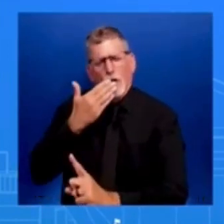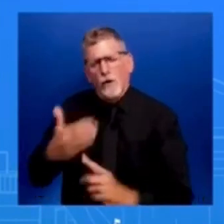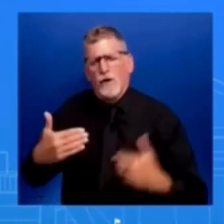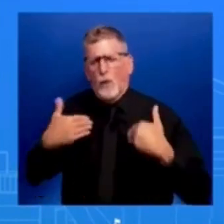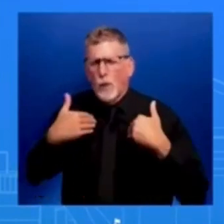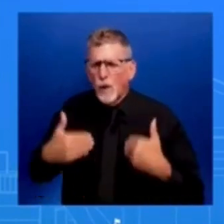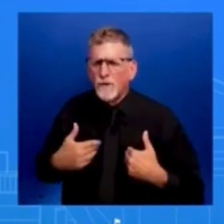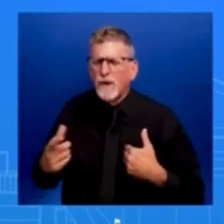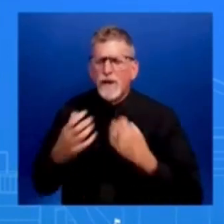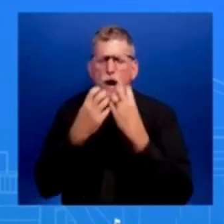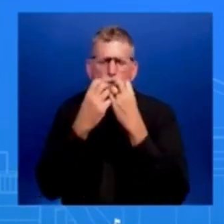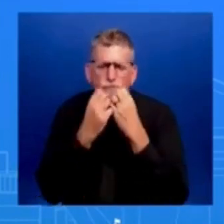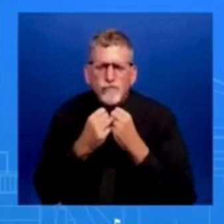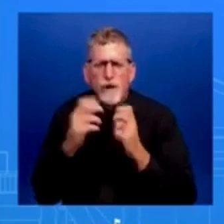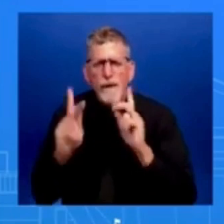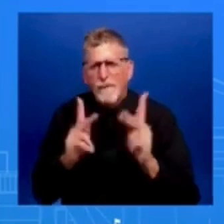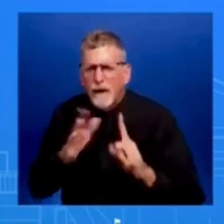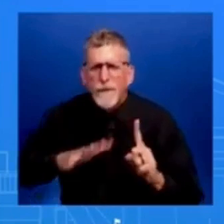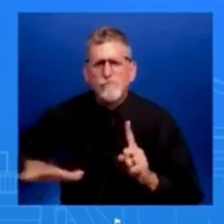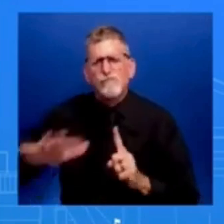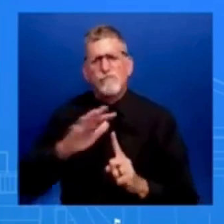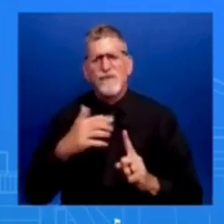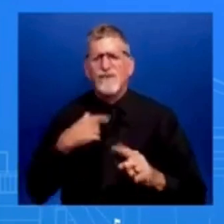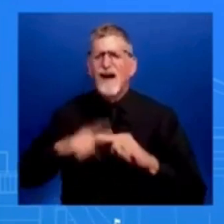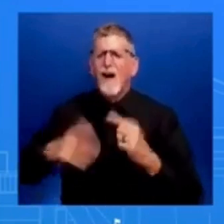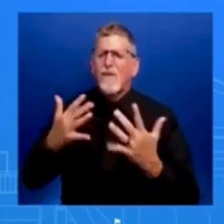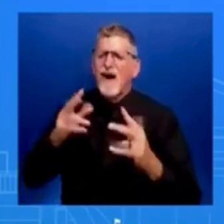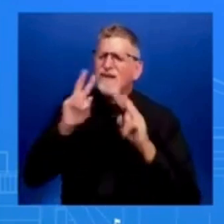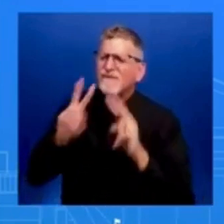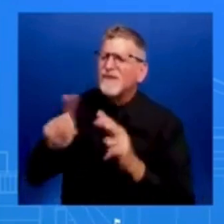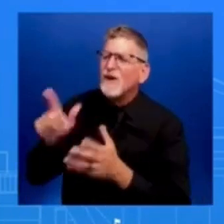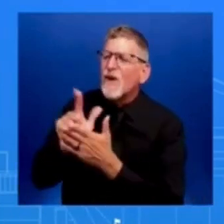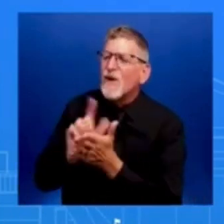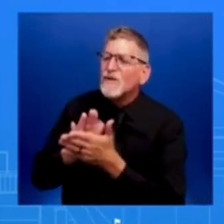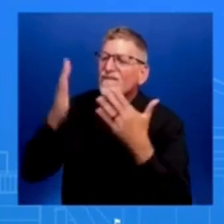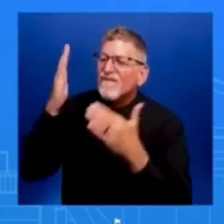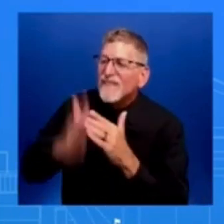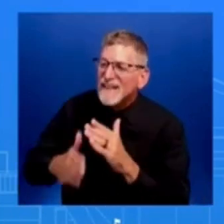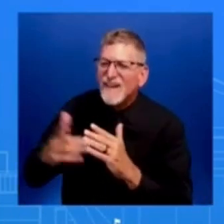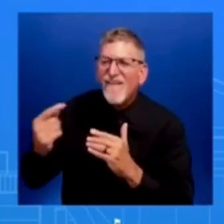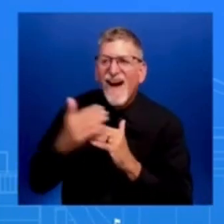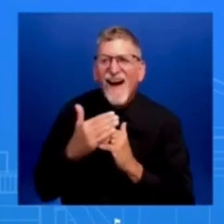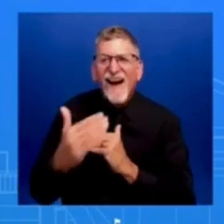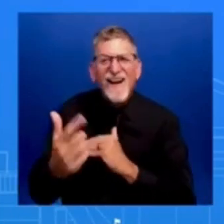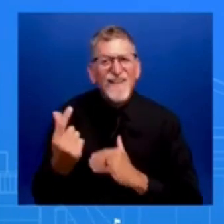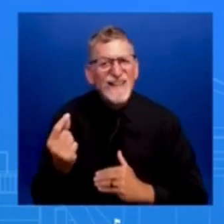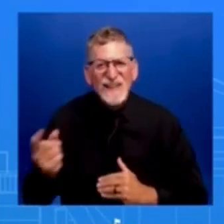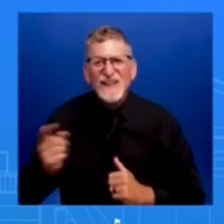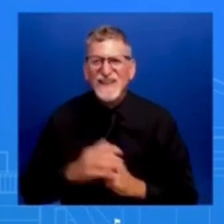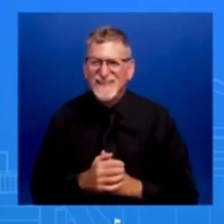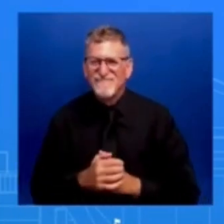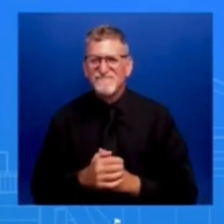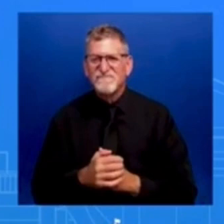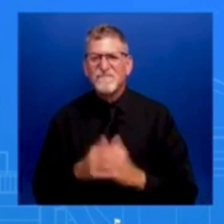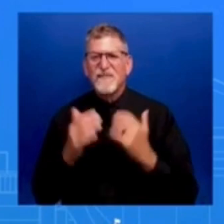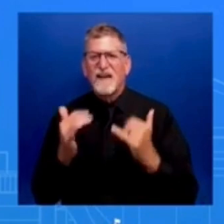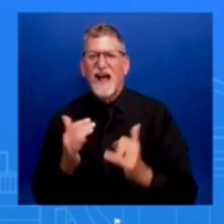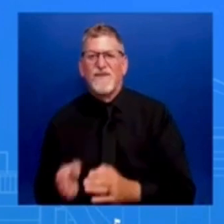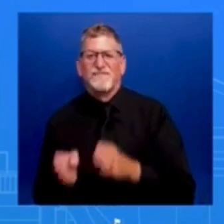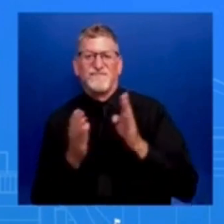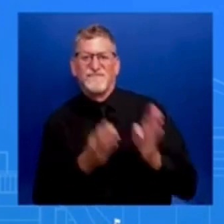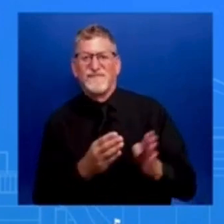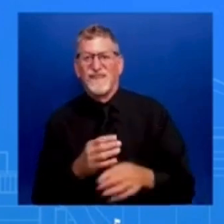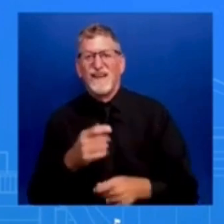do after law school. And so with that, we are also thrilled to welcome Angelo Fernandez to fill Abdullah's